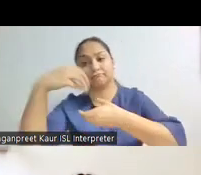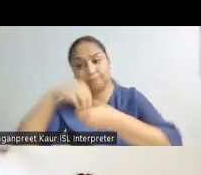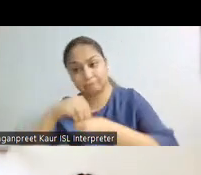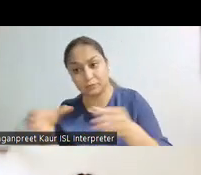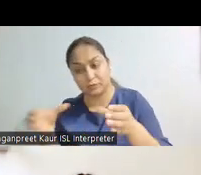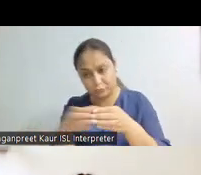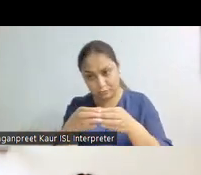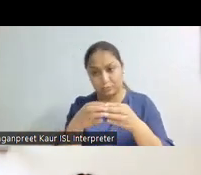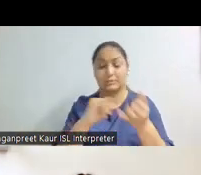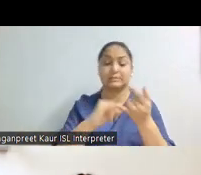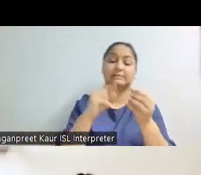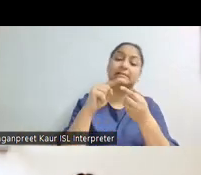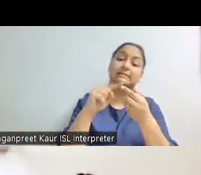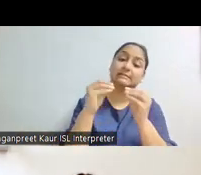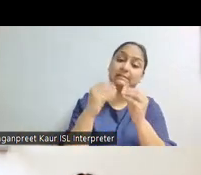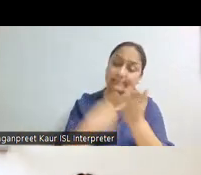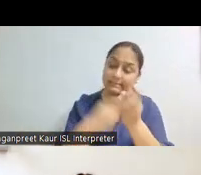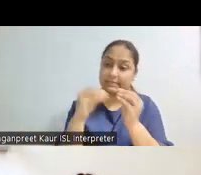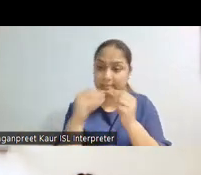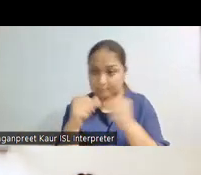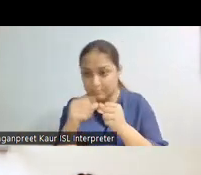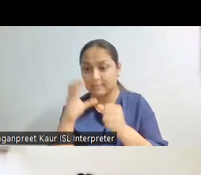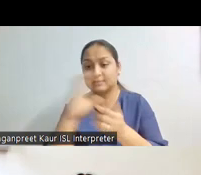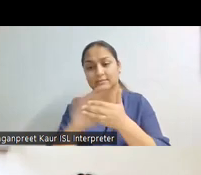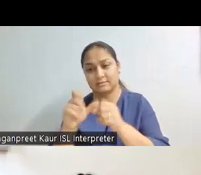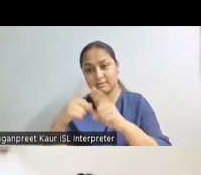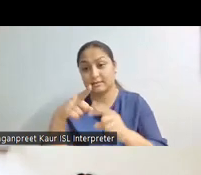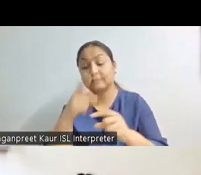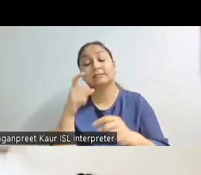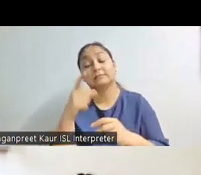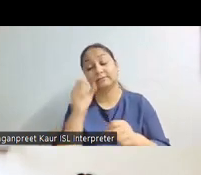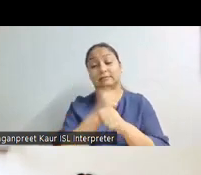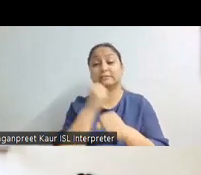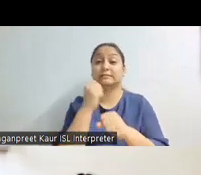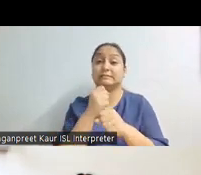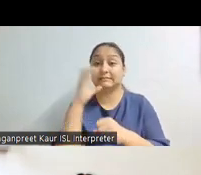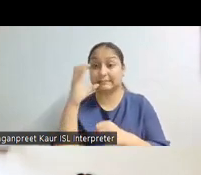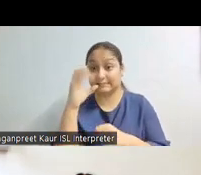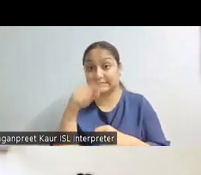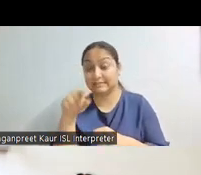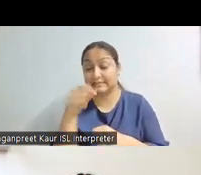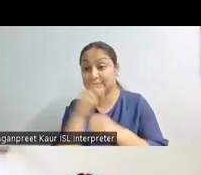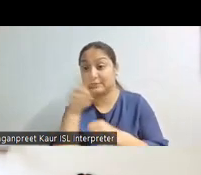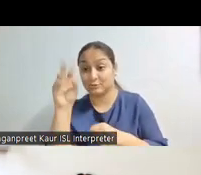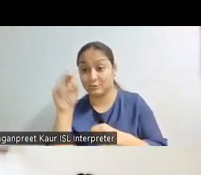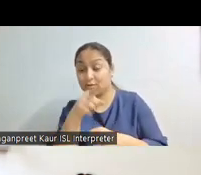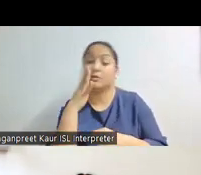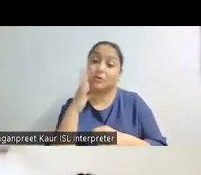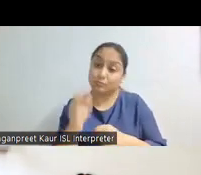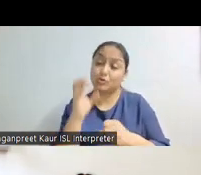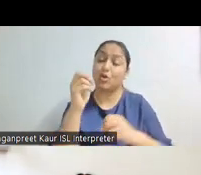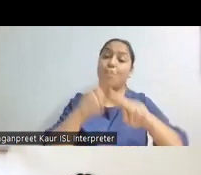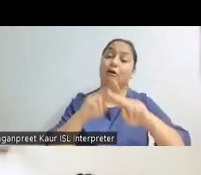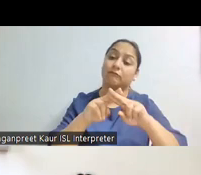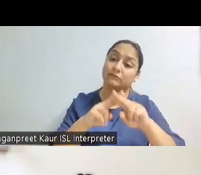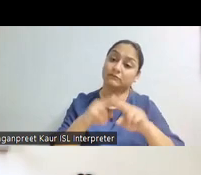tracks and finance tracks. So P20 is one of the official engagement groups of G20. There are a few more. And so we also mapped it